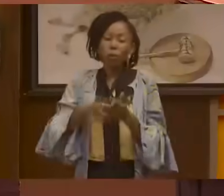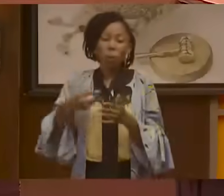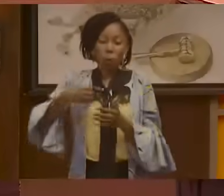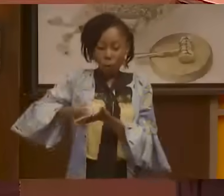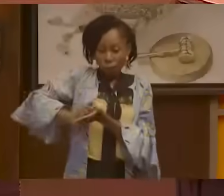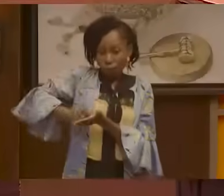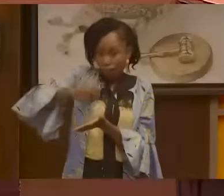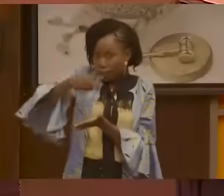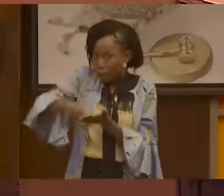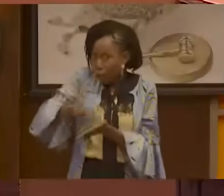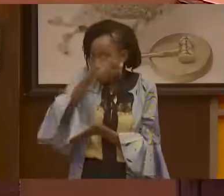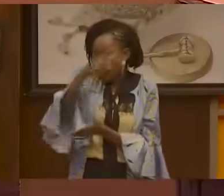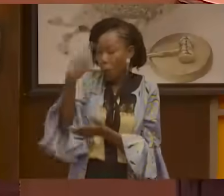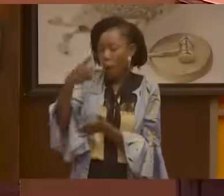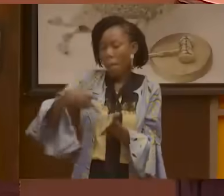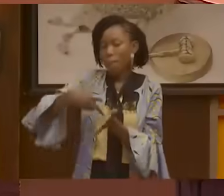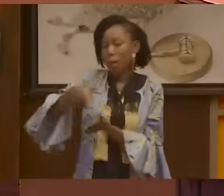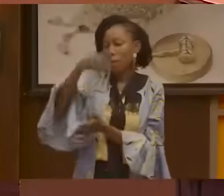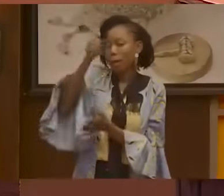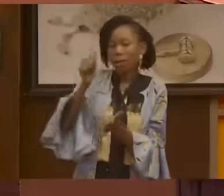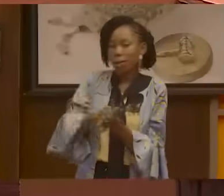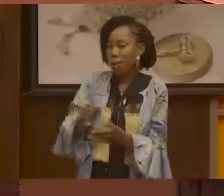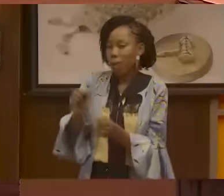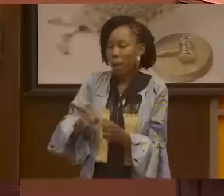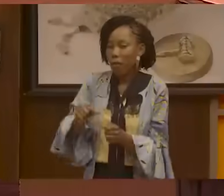10,000 naira. And the money he paid when she